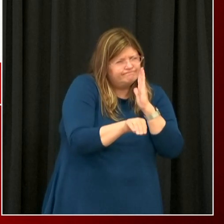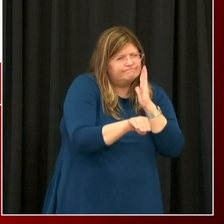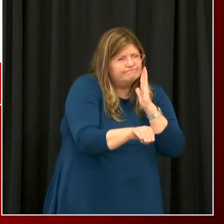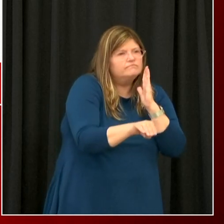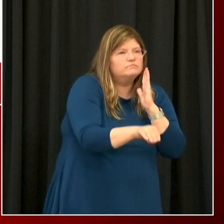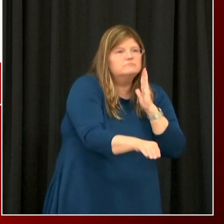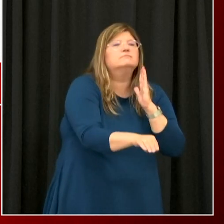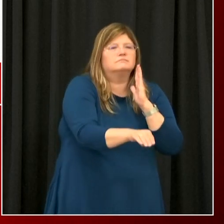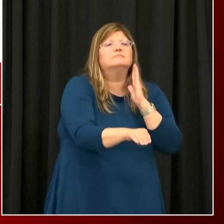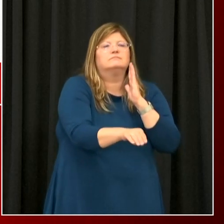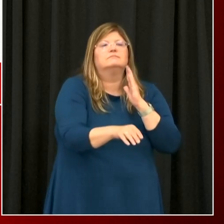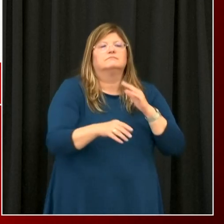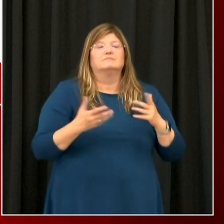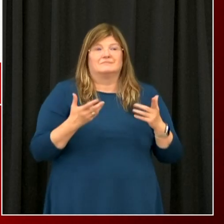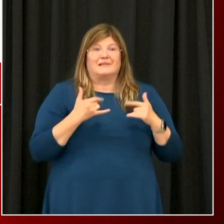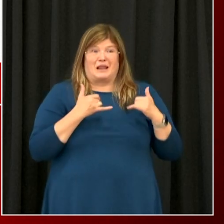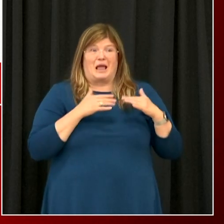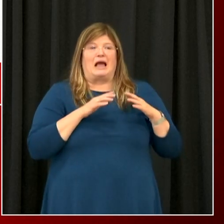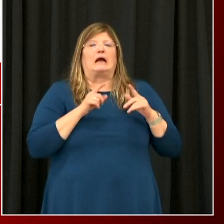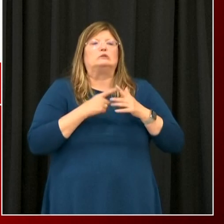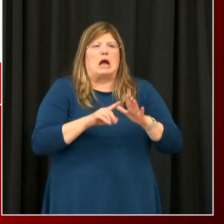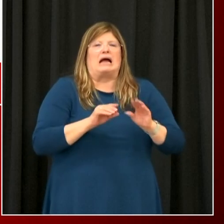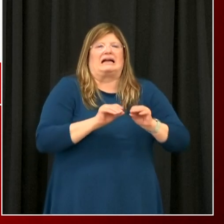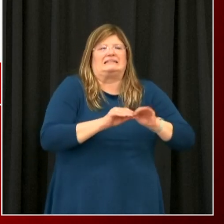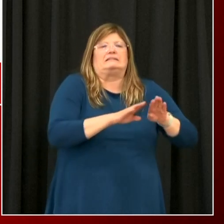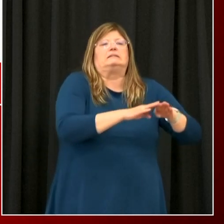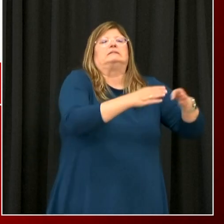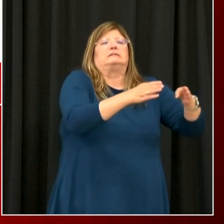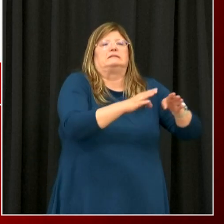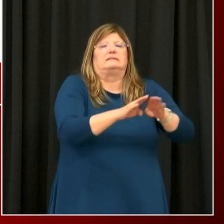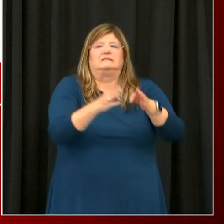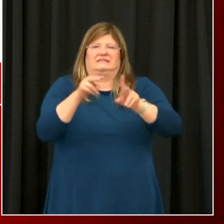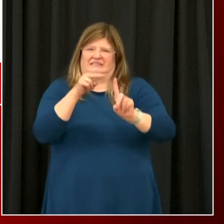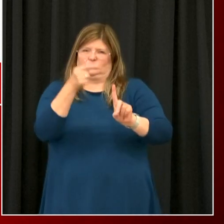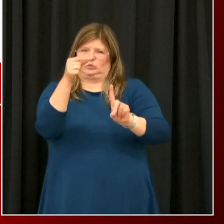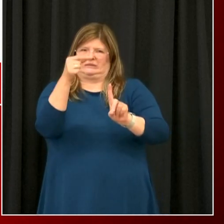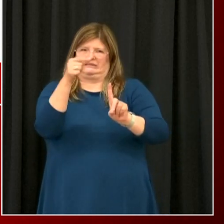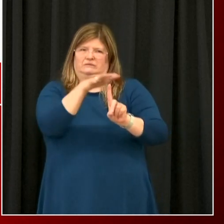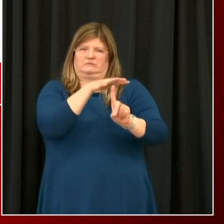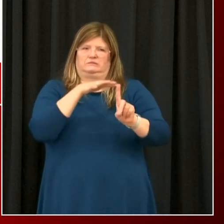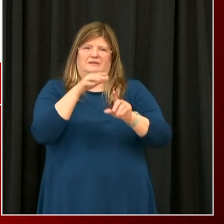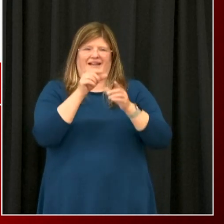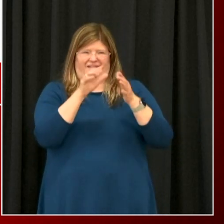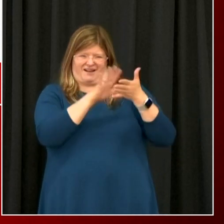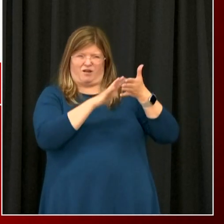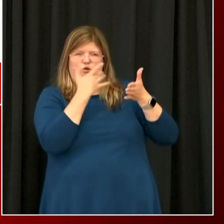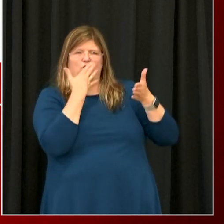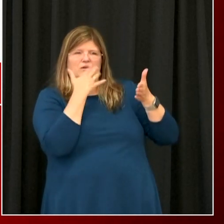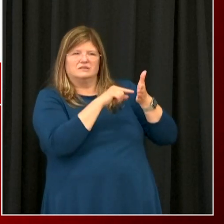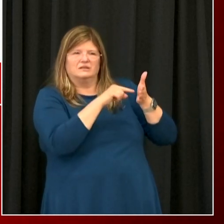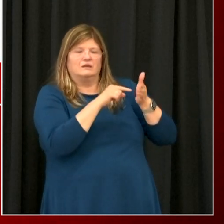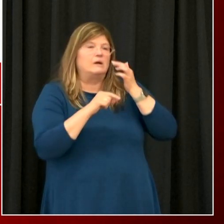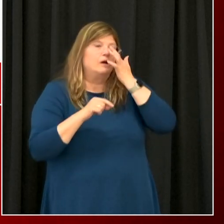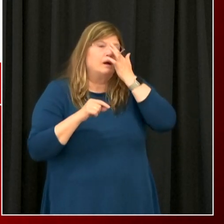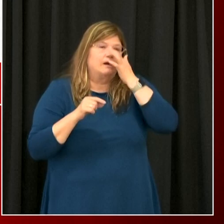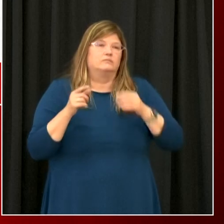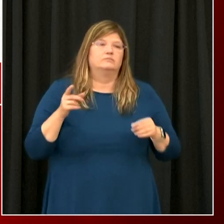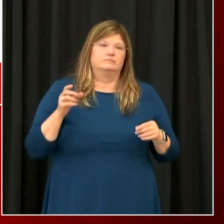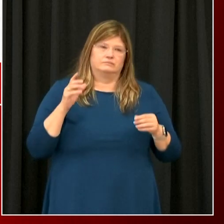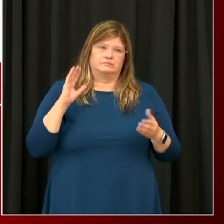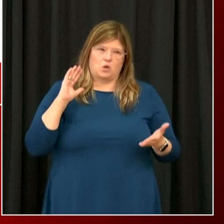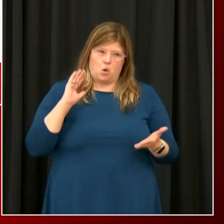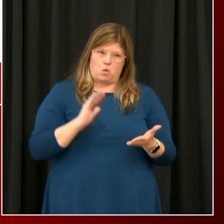begin in the green shaded area. If you go back to the metrics document, low transmission rate, so we